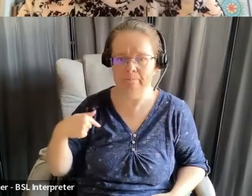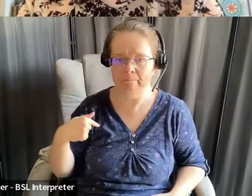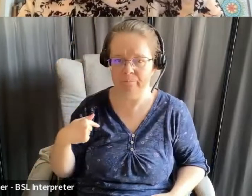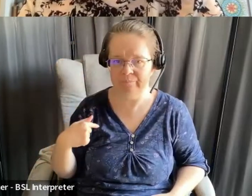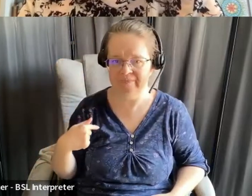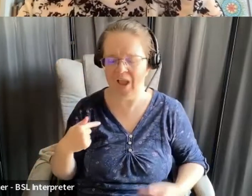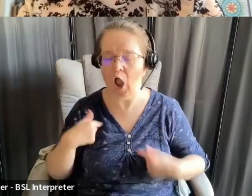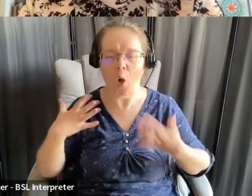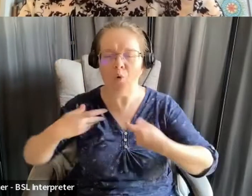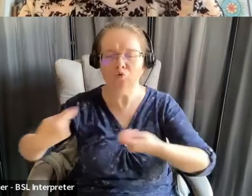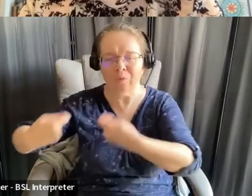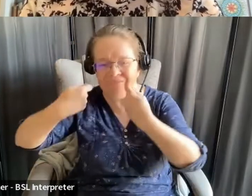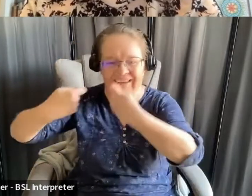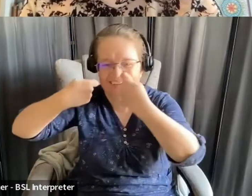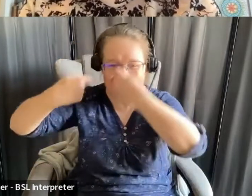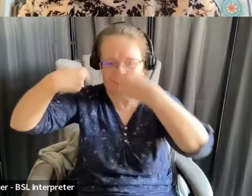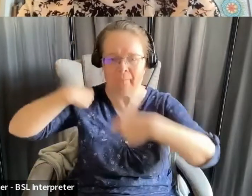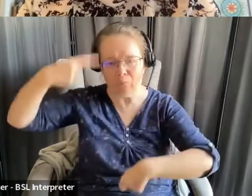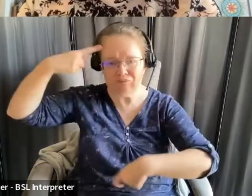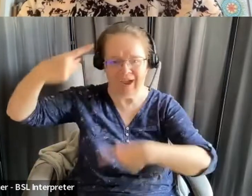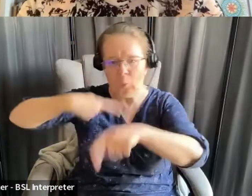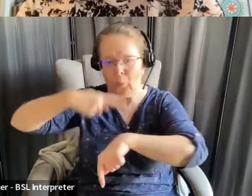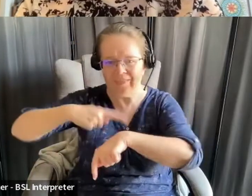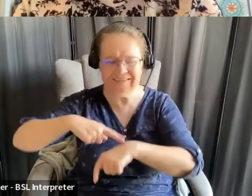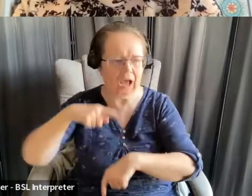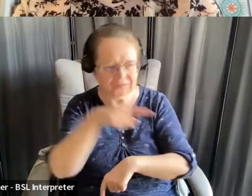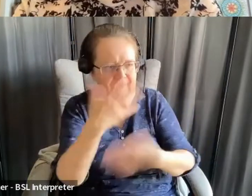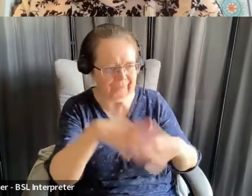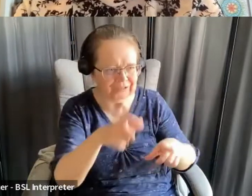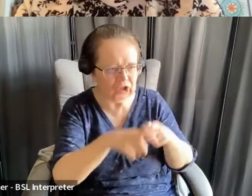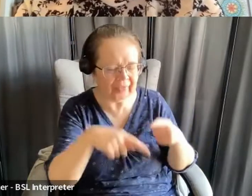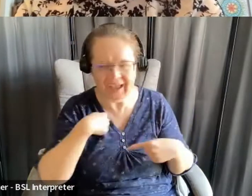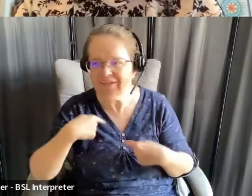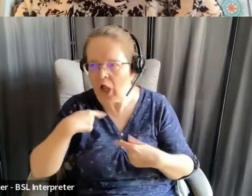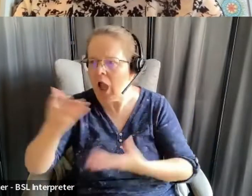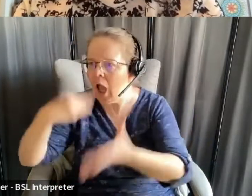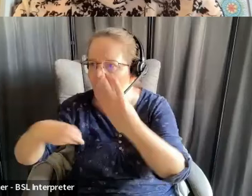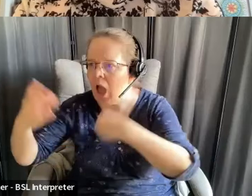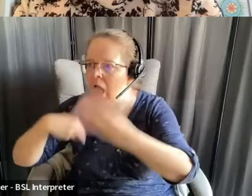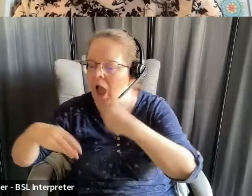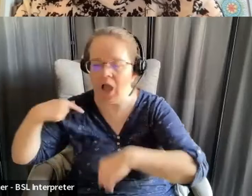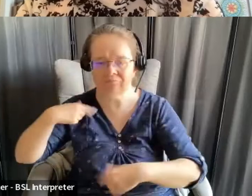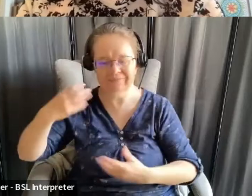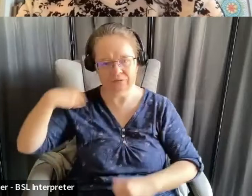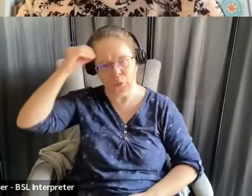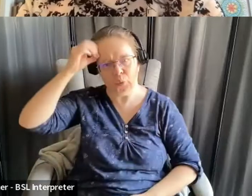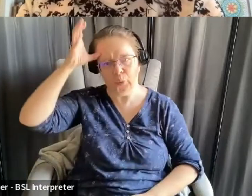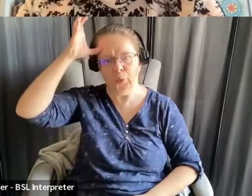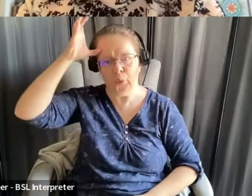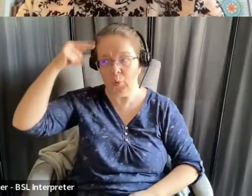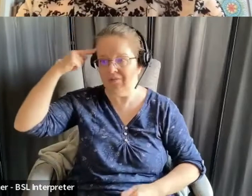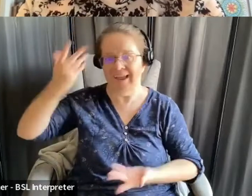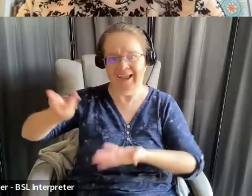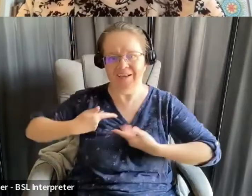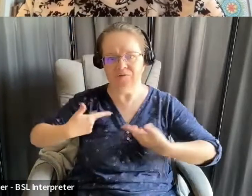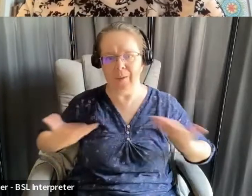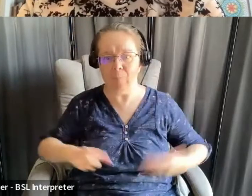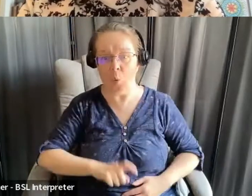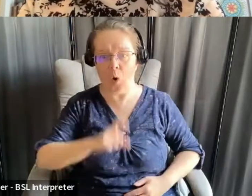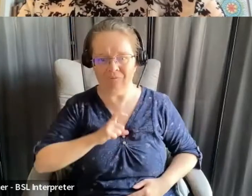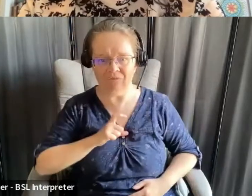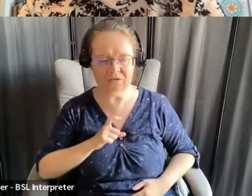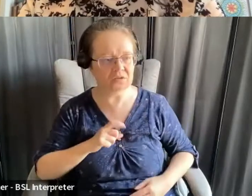doing is feeding my brain all the time, thinking they've done that or they've done this. So then I've got more attributes, and it gives me more confidence that when I